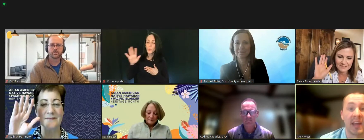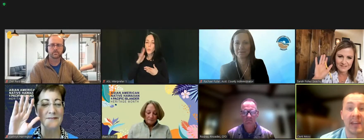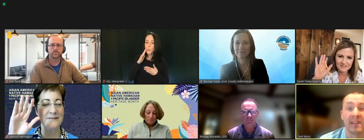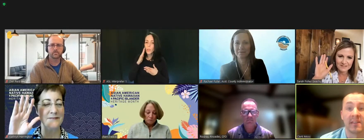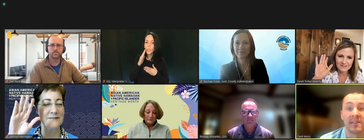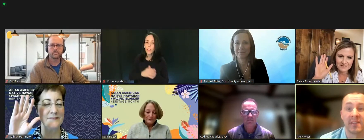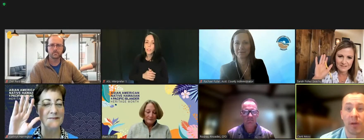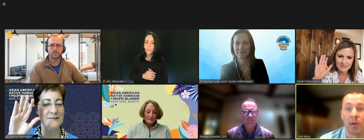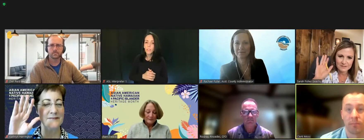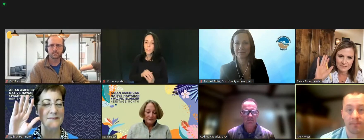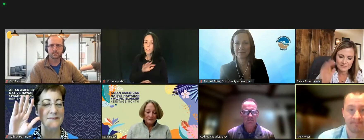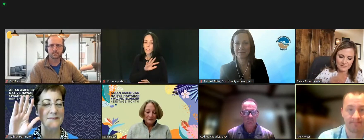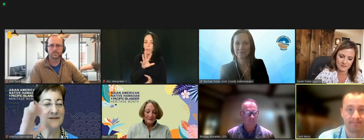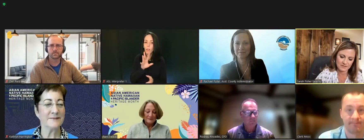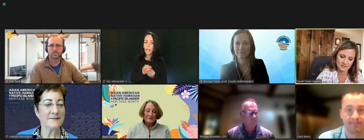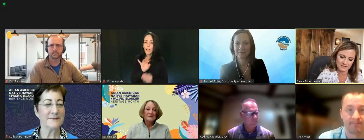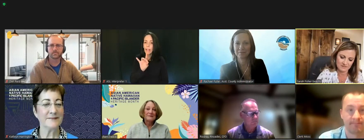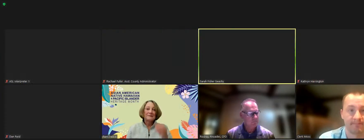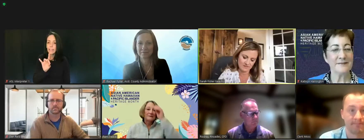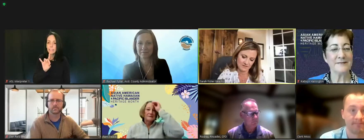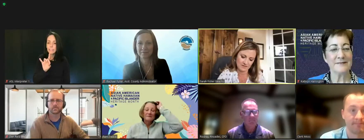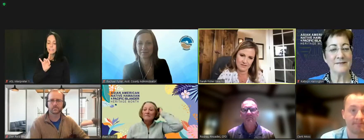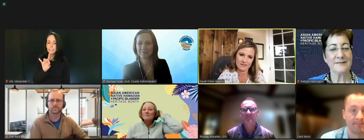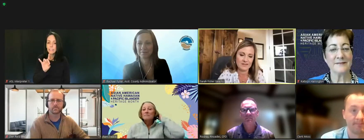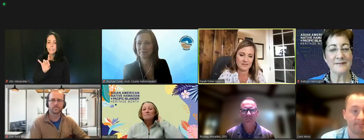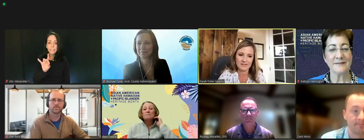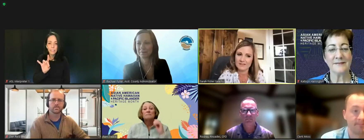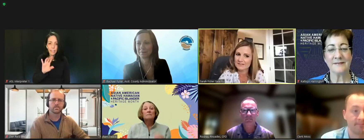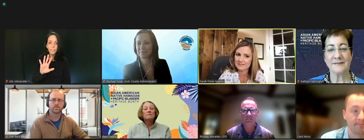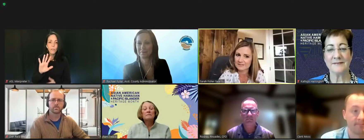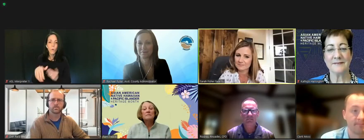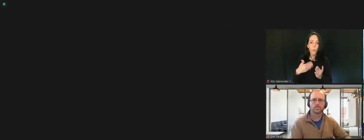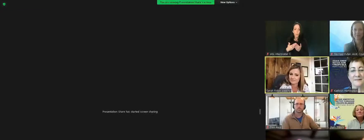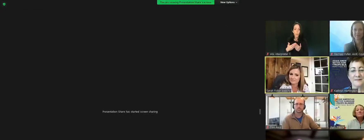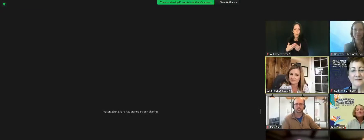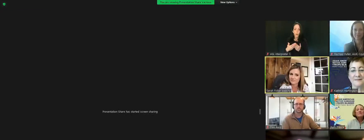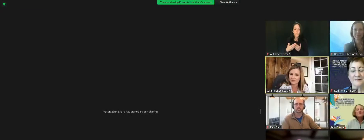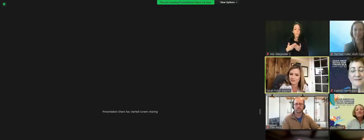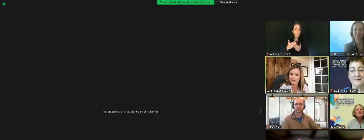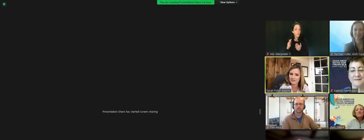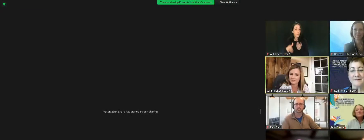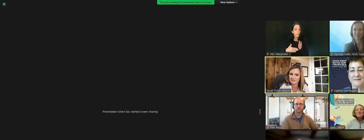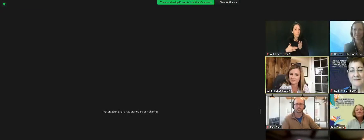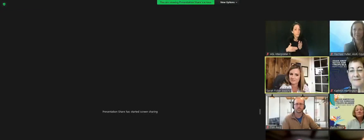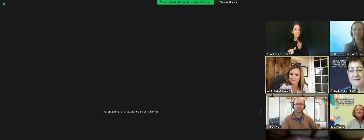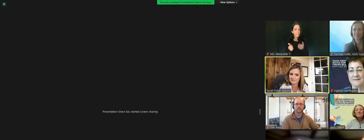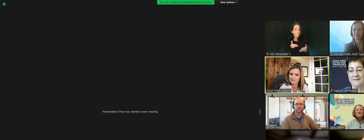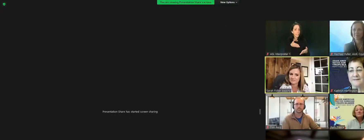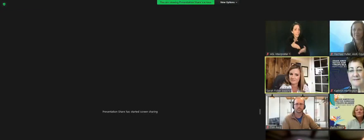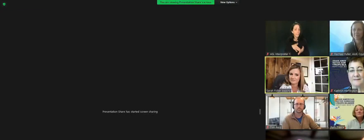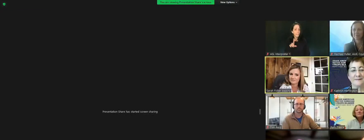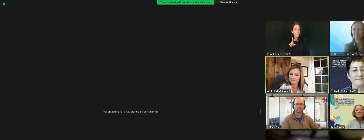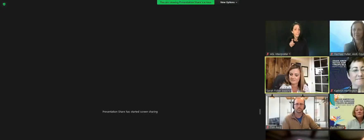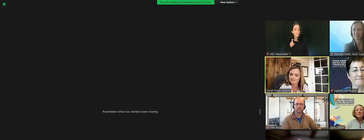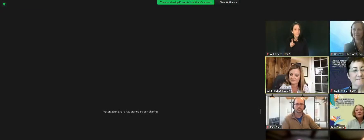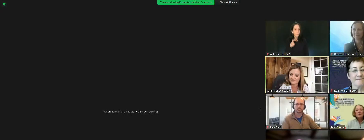passing 8-0. Okay. And any nays? Raise your hand.